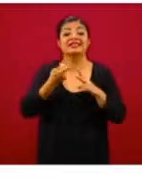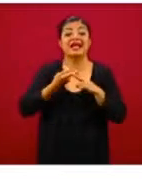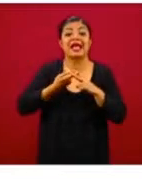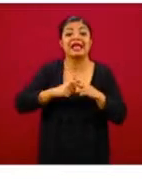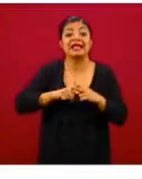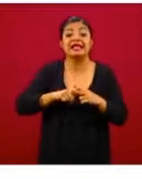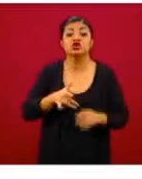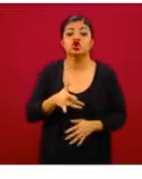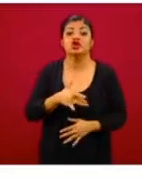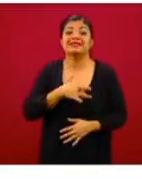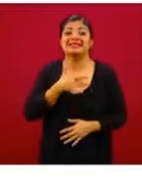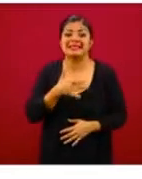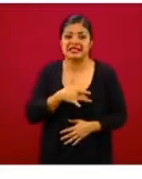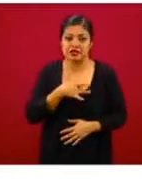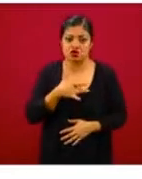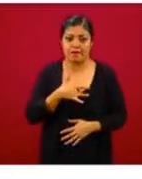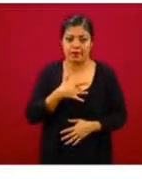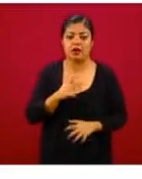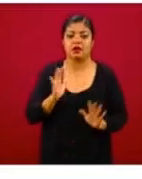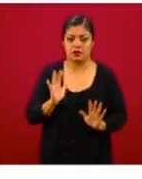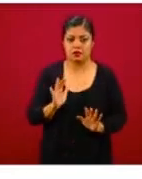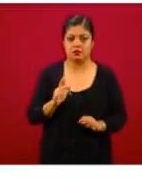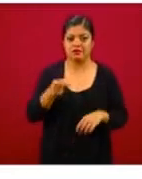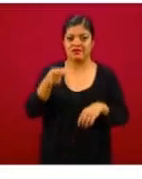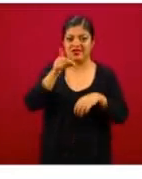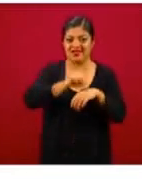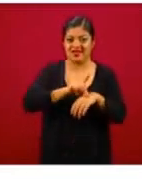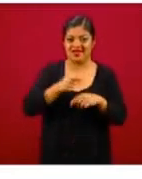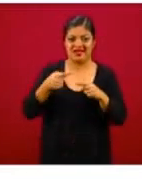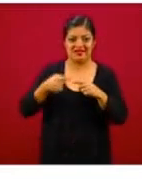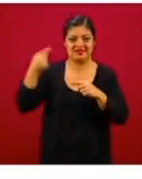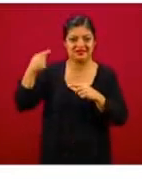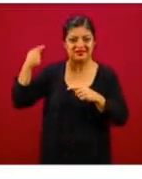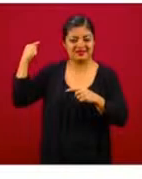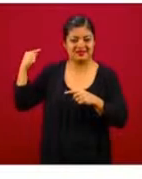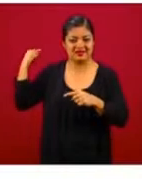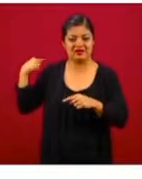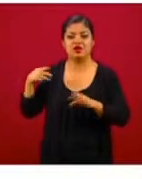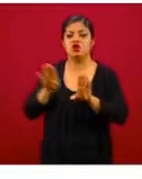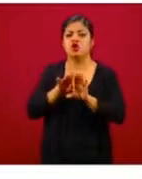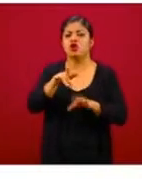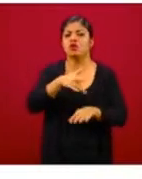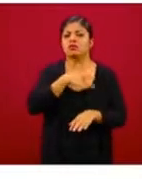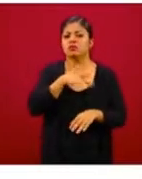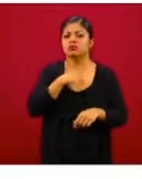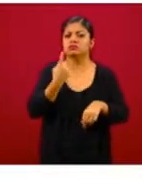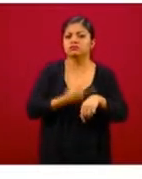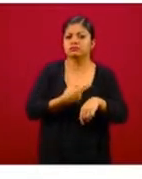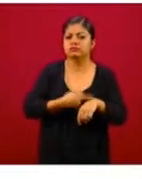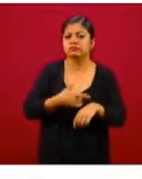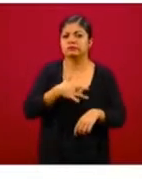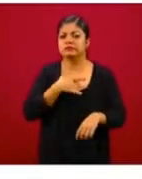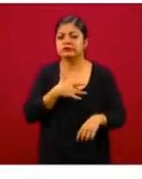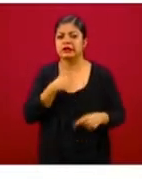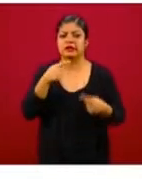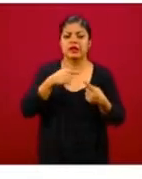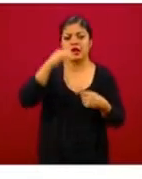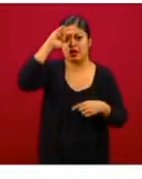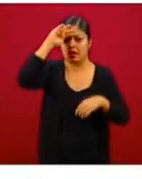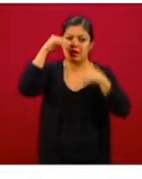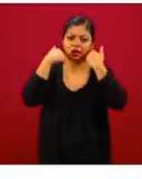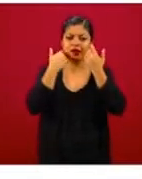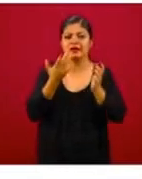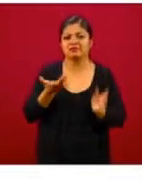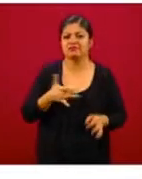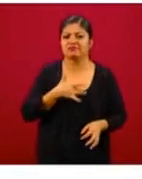few days. Remember that this is a distribution by onset of symptoms. And so they are distributed days ago